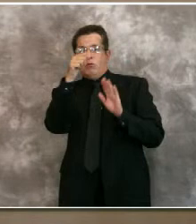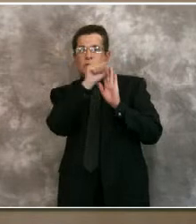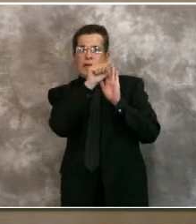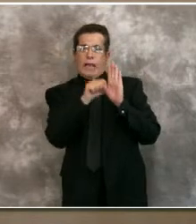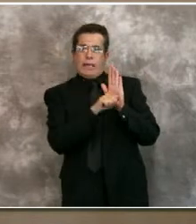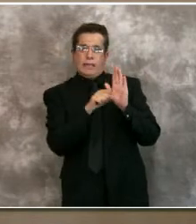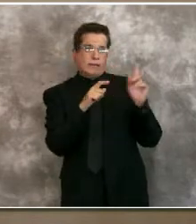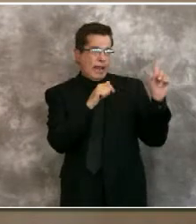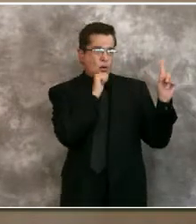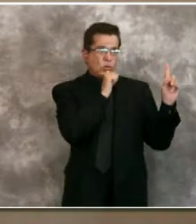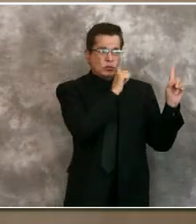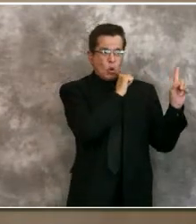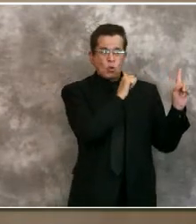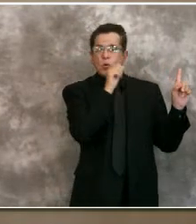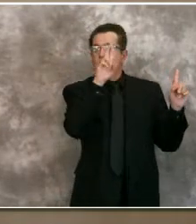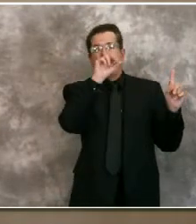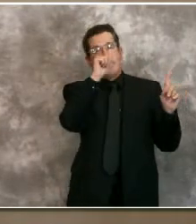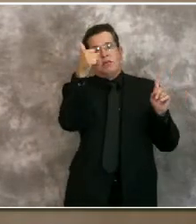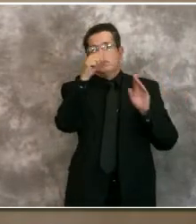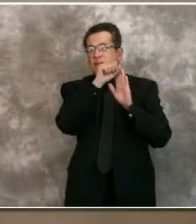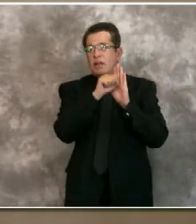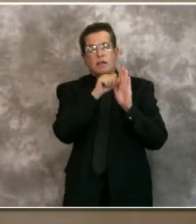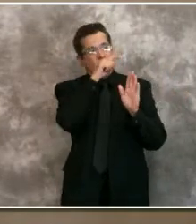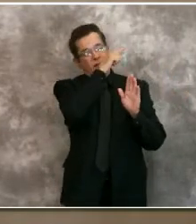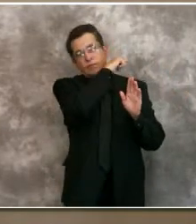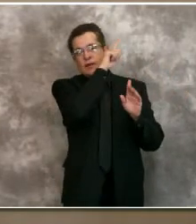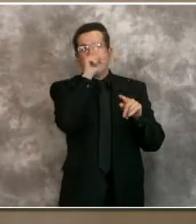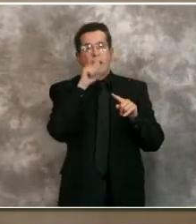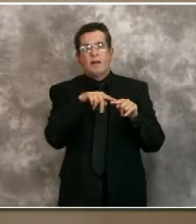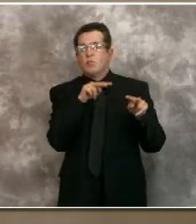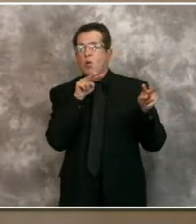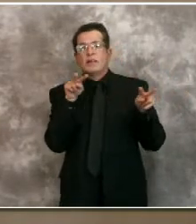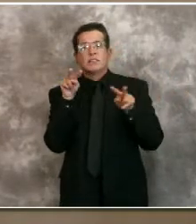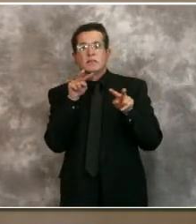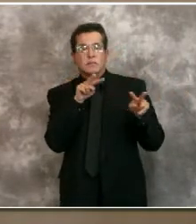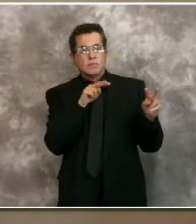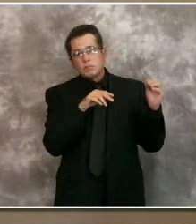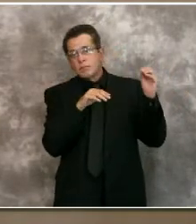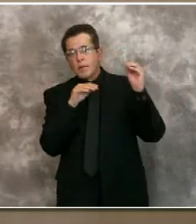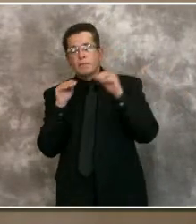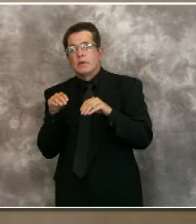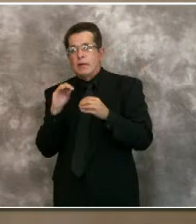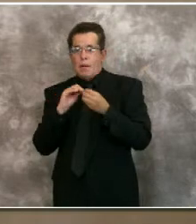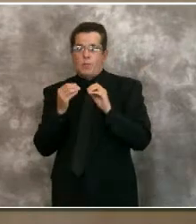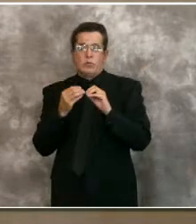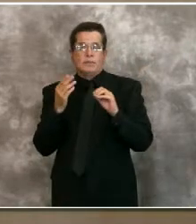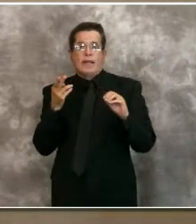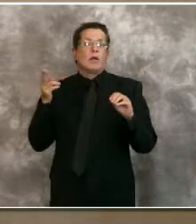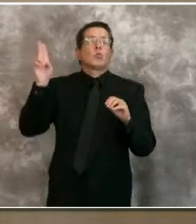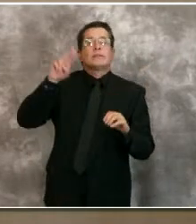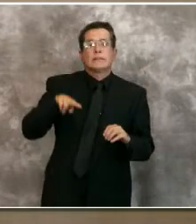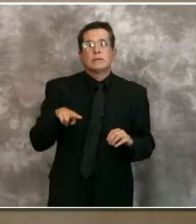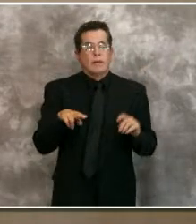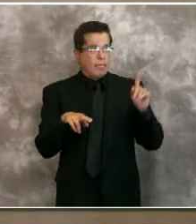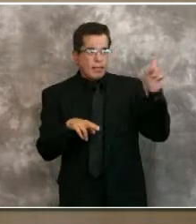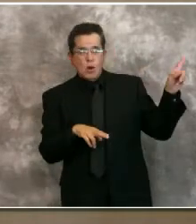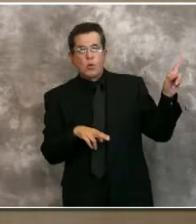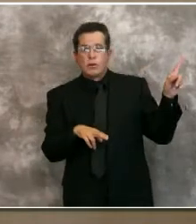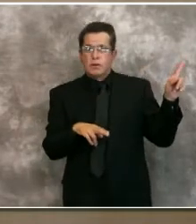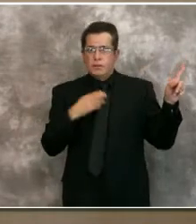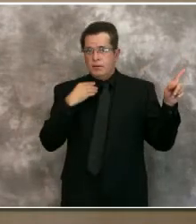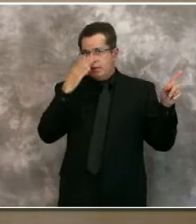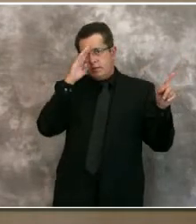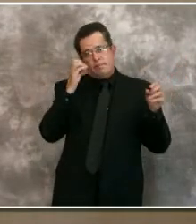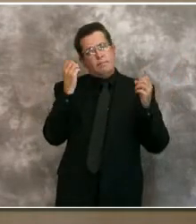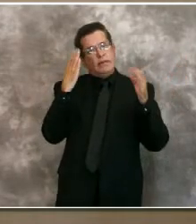whether it's Arizona or other locations where the numbers are increasing. And there are